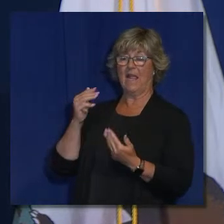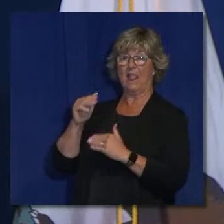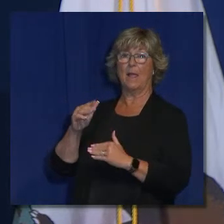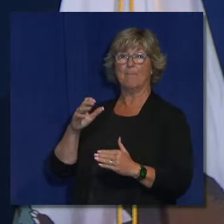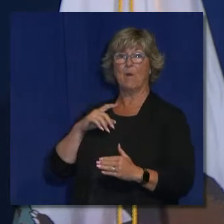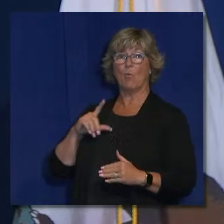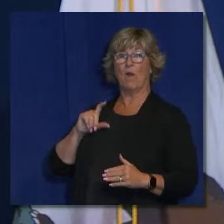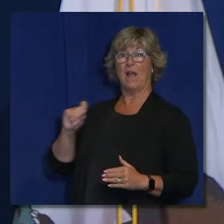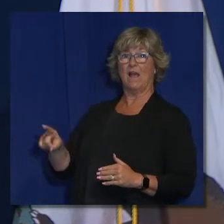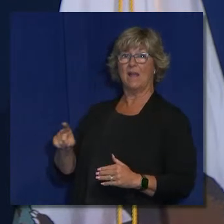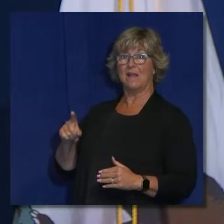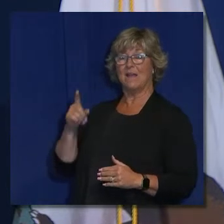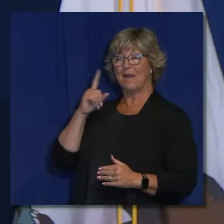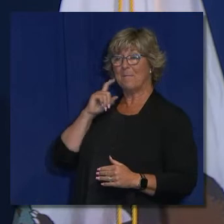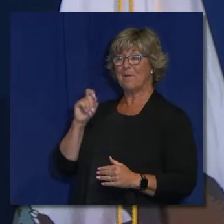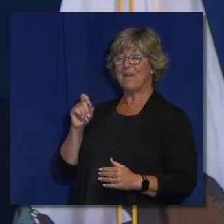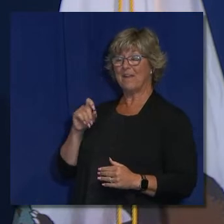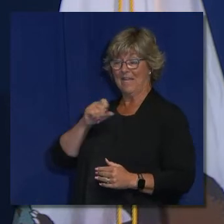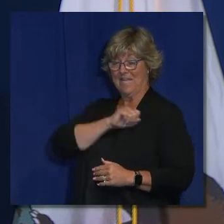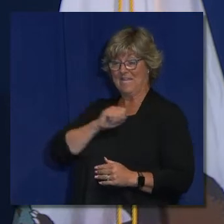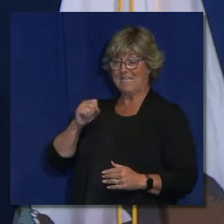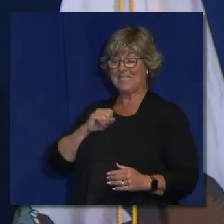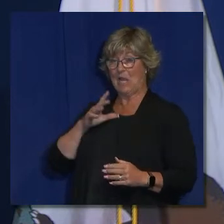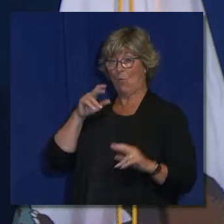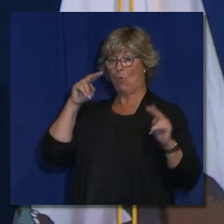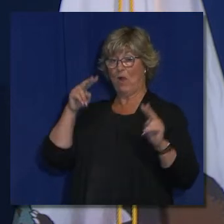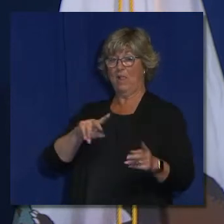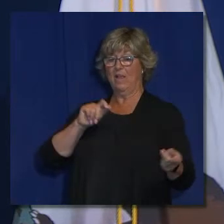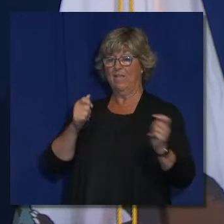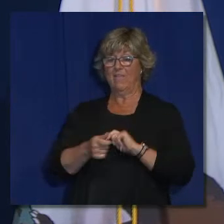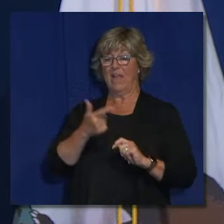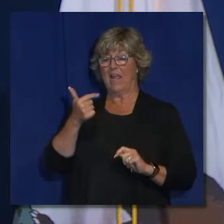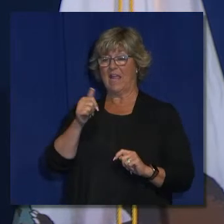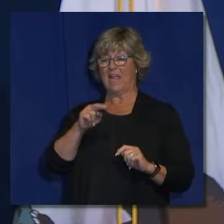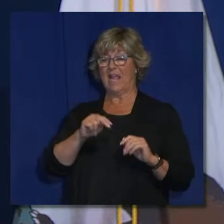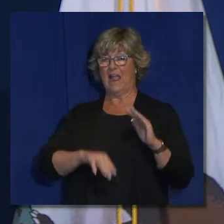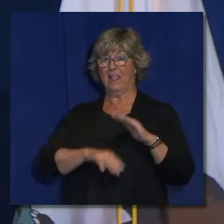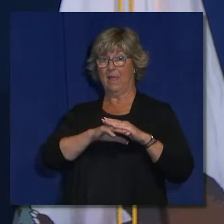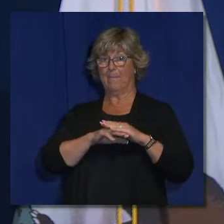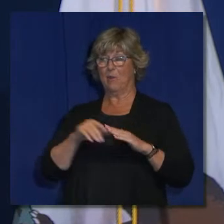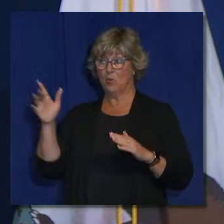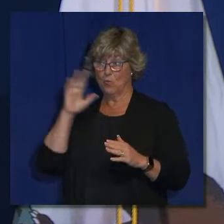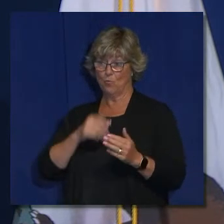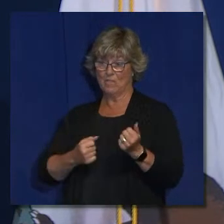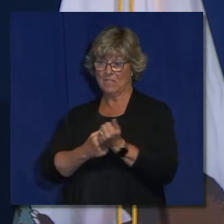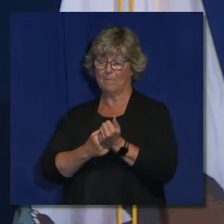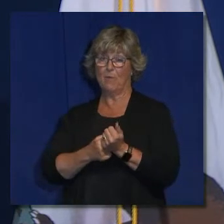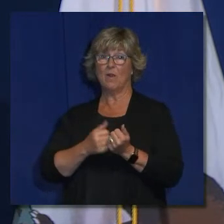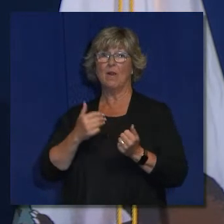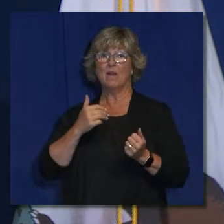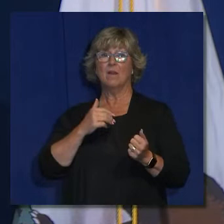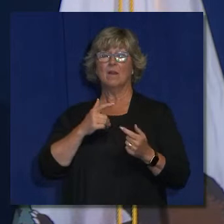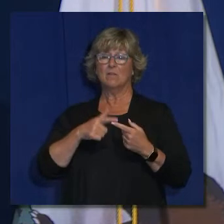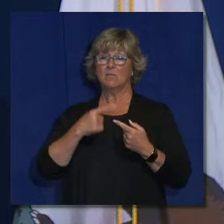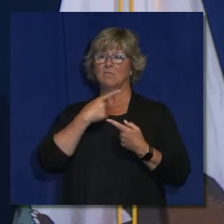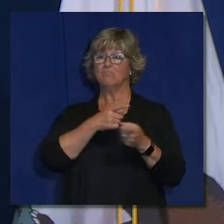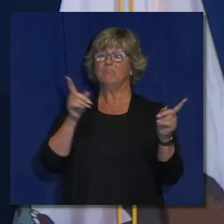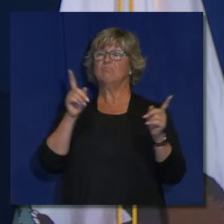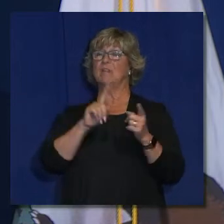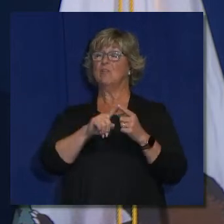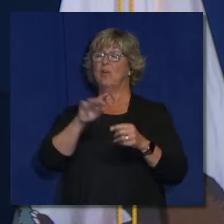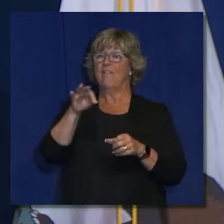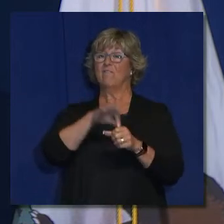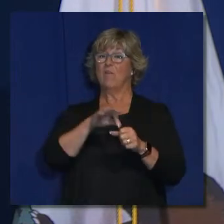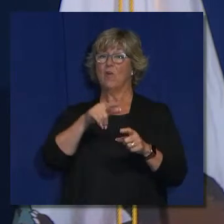ask about it because Senate leaders have said that they want to look at reforming the GAN limit. Is that something you would support, putting an amendment to voters in the next couple of